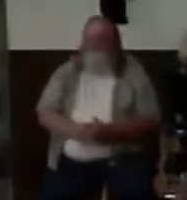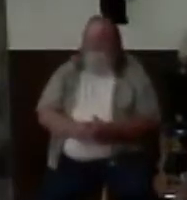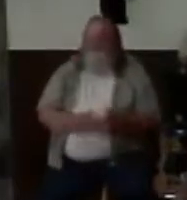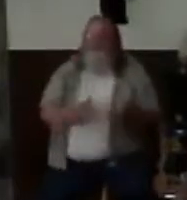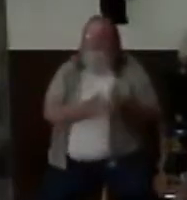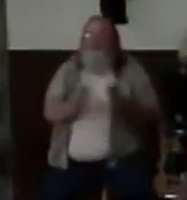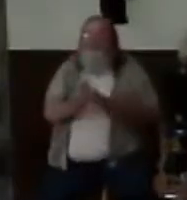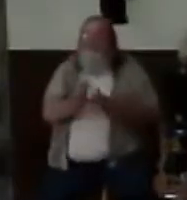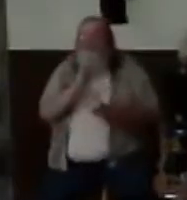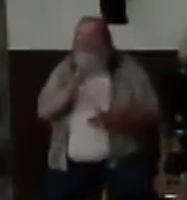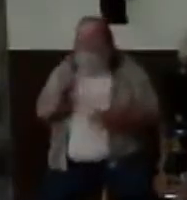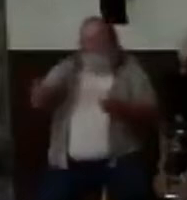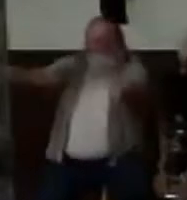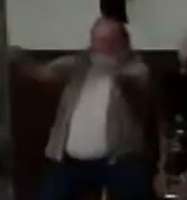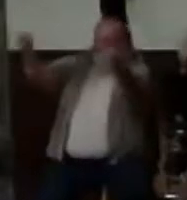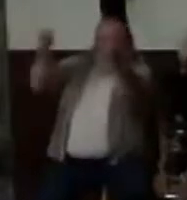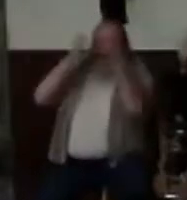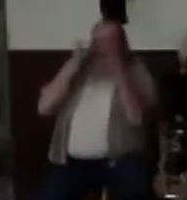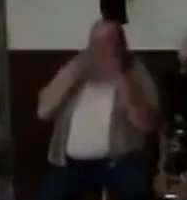back.